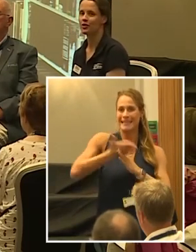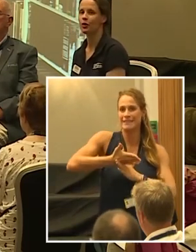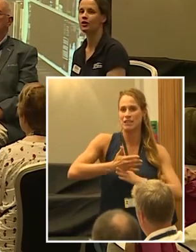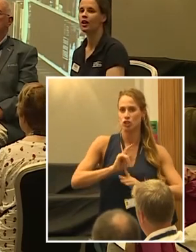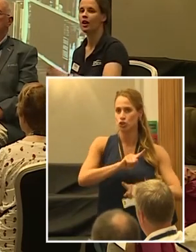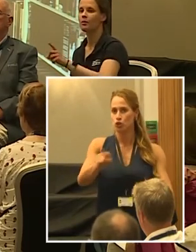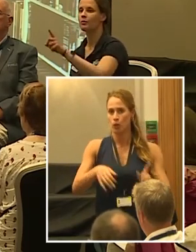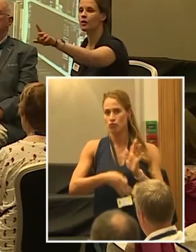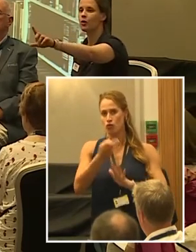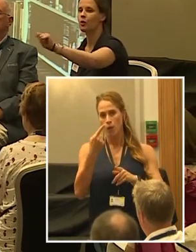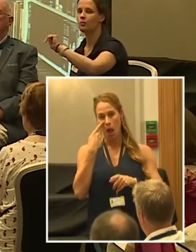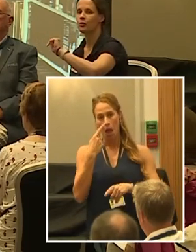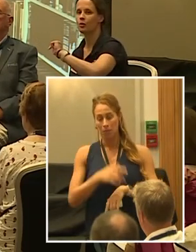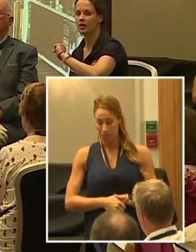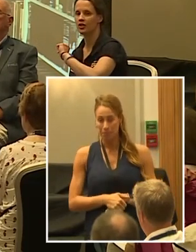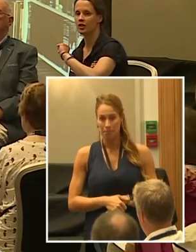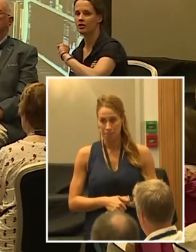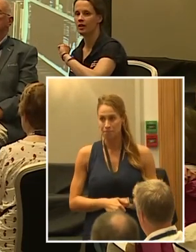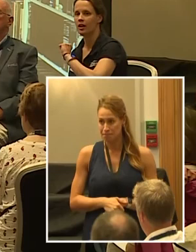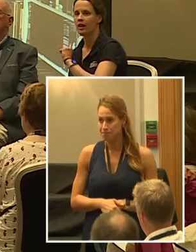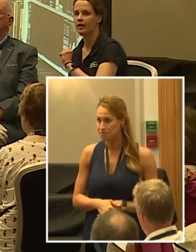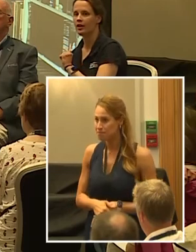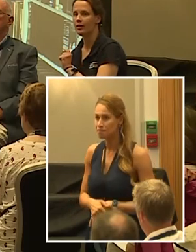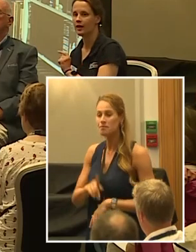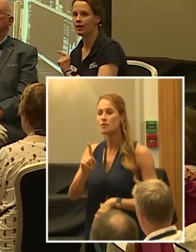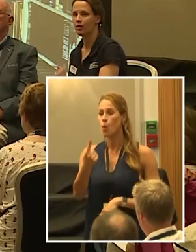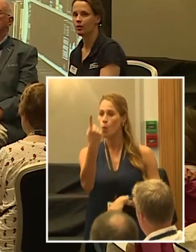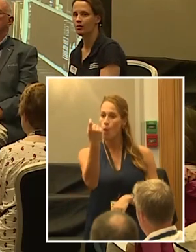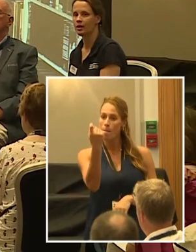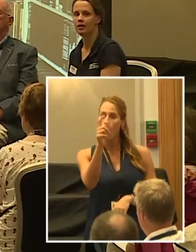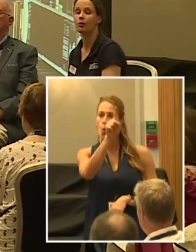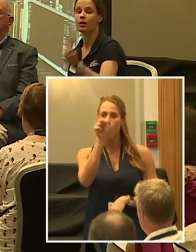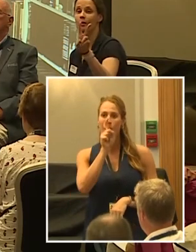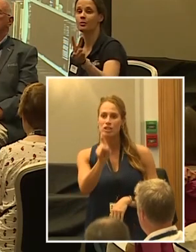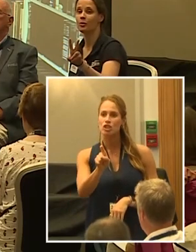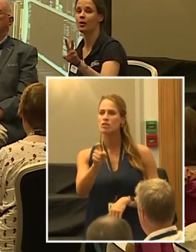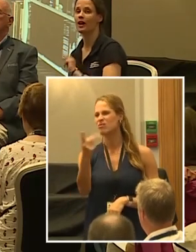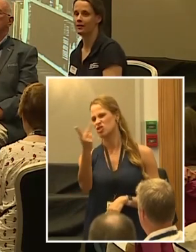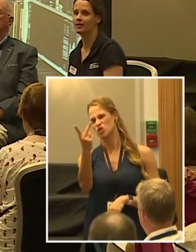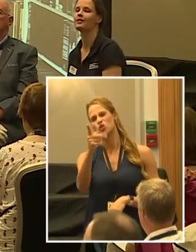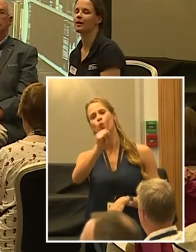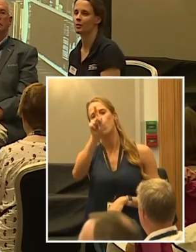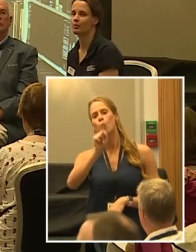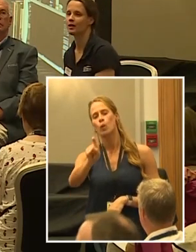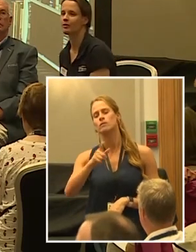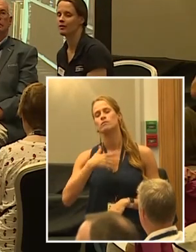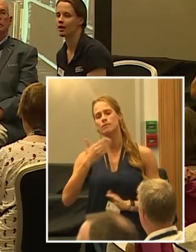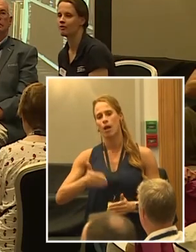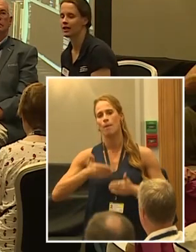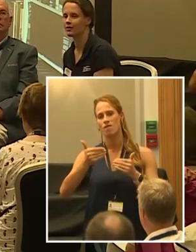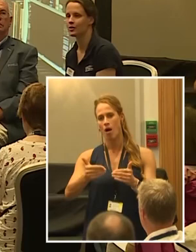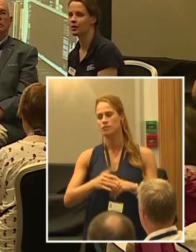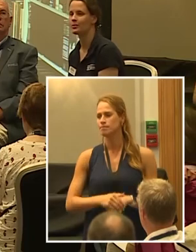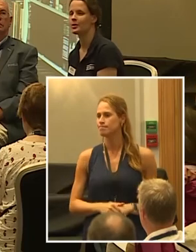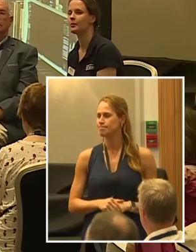much, John. We've got one more question. And then I think we'll be, a couple more, and then we'll be